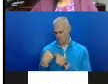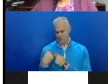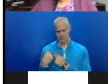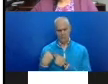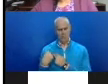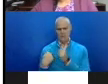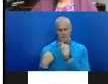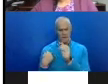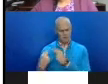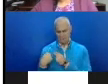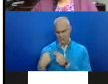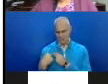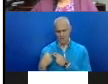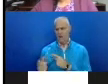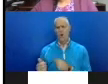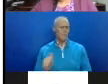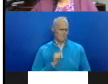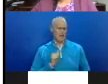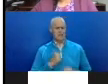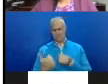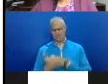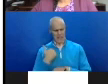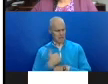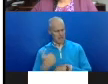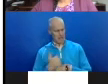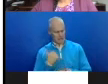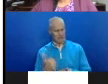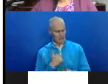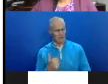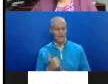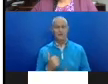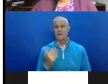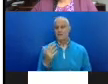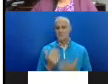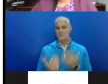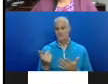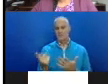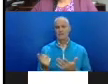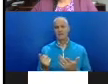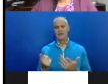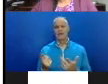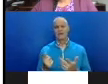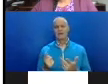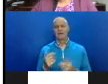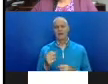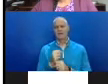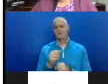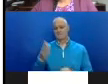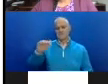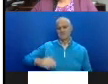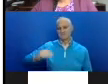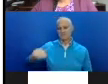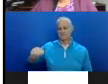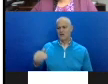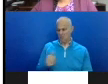again, women can come in blaming themselves for the abuse, and they may have taken up that template when, as children are blamed